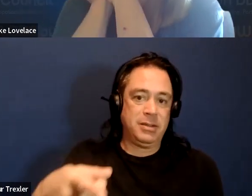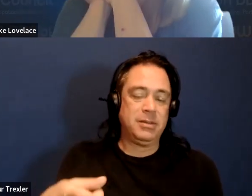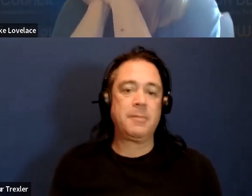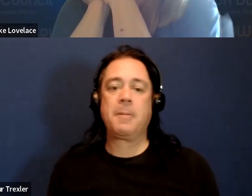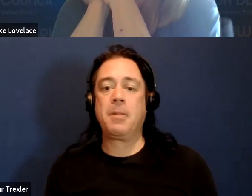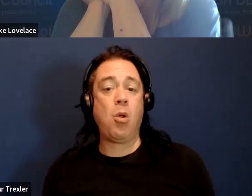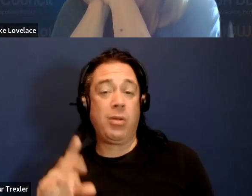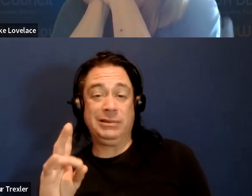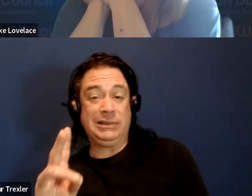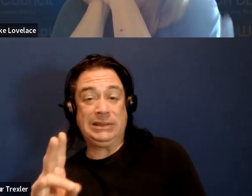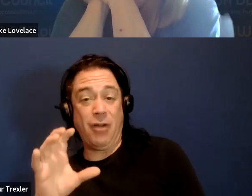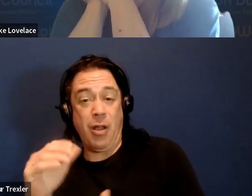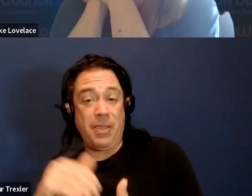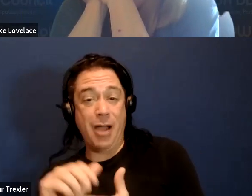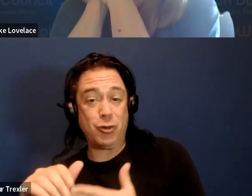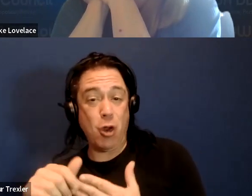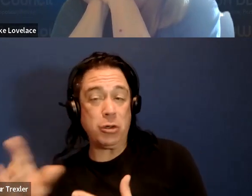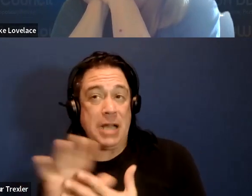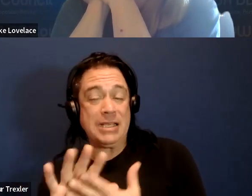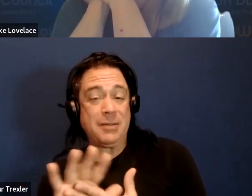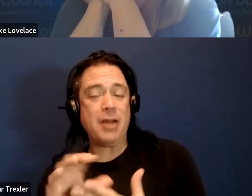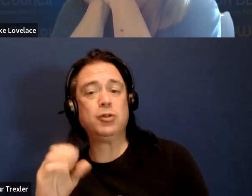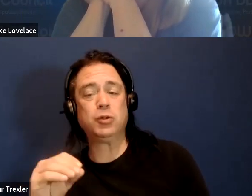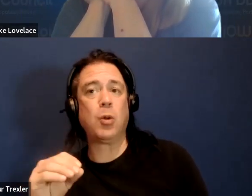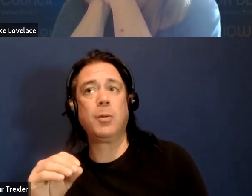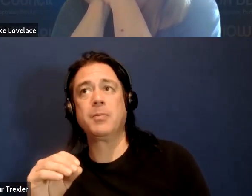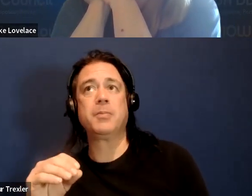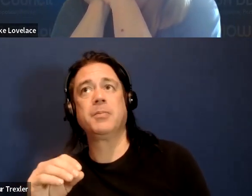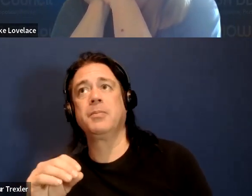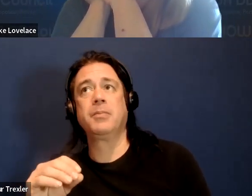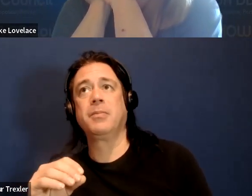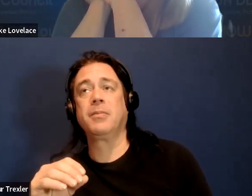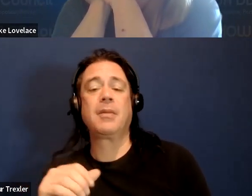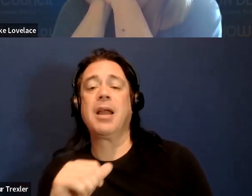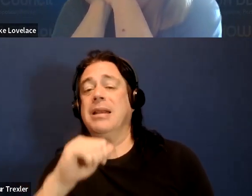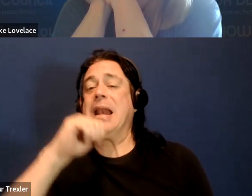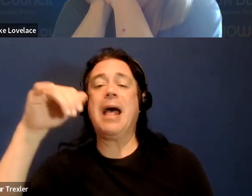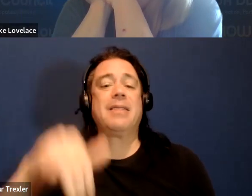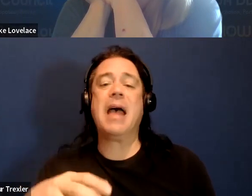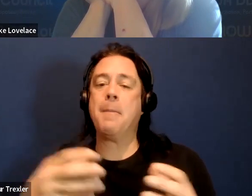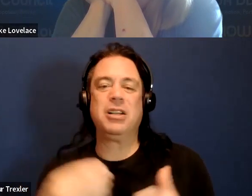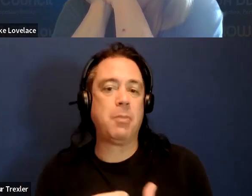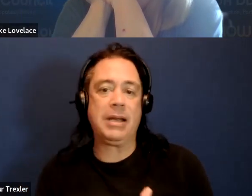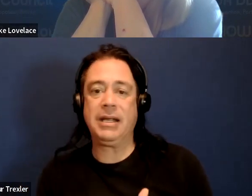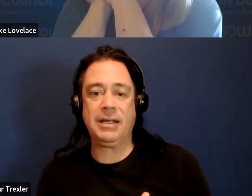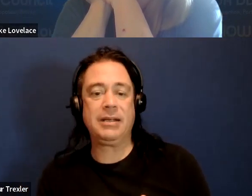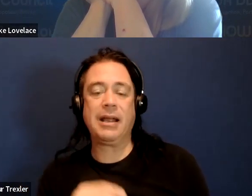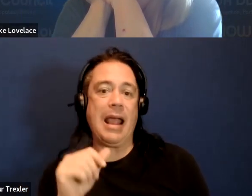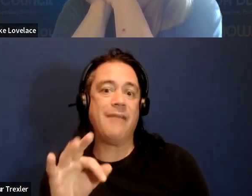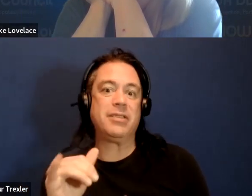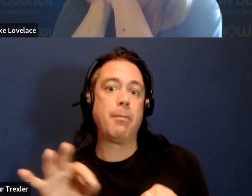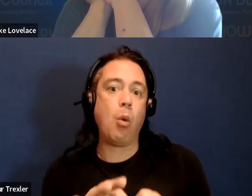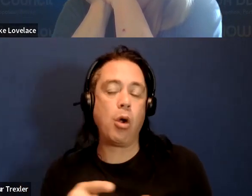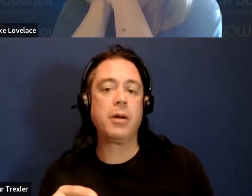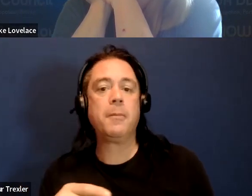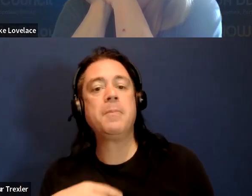only $700,000 that they estimated. So it is not that much money if that's something that is important to you. I